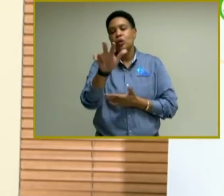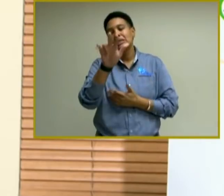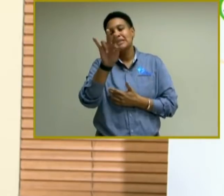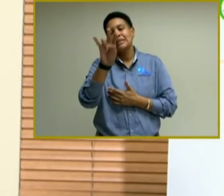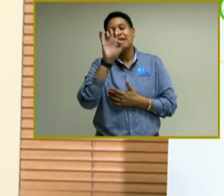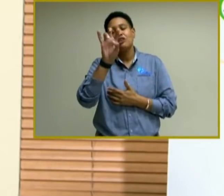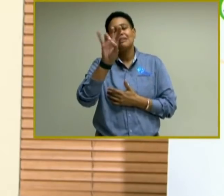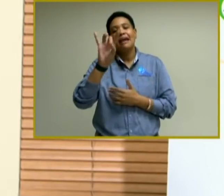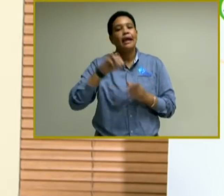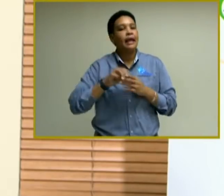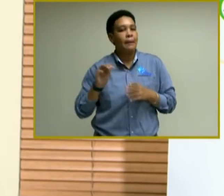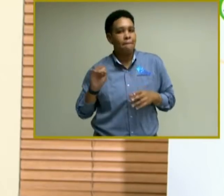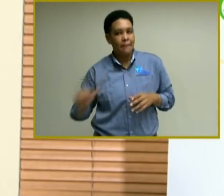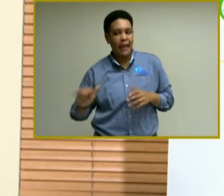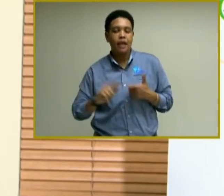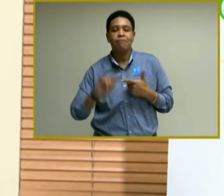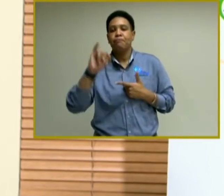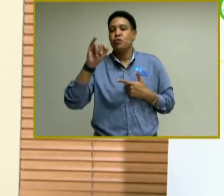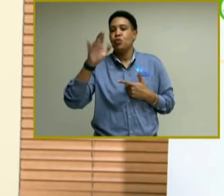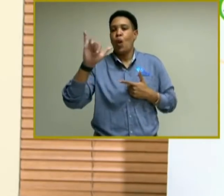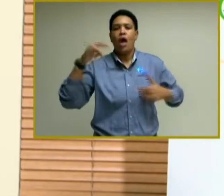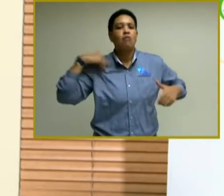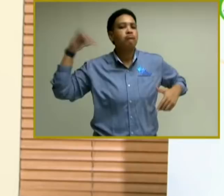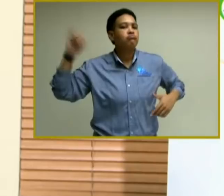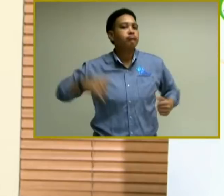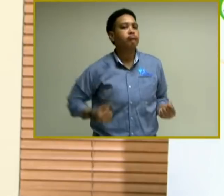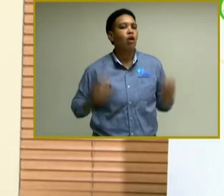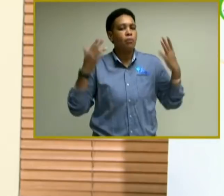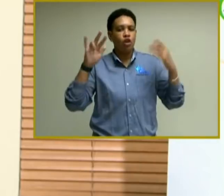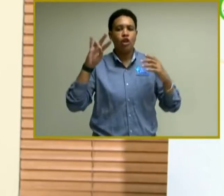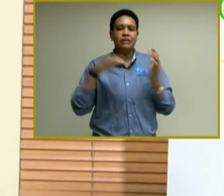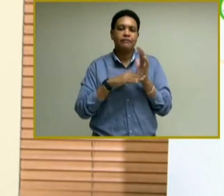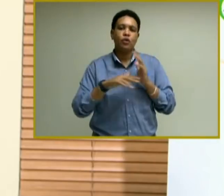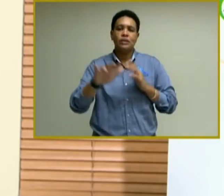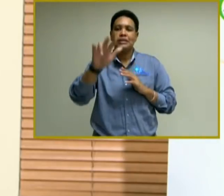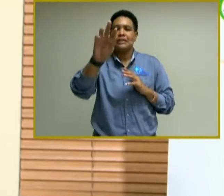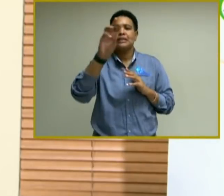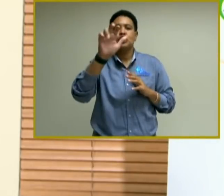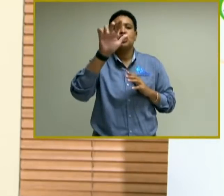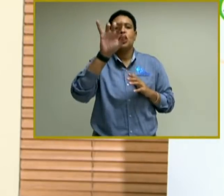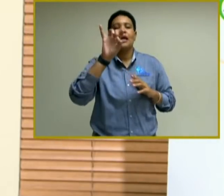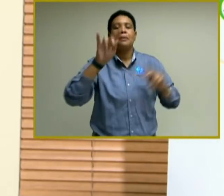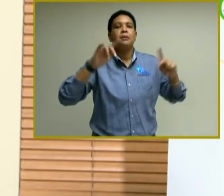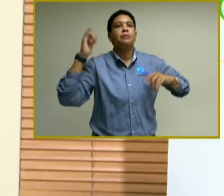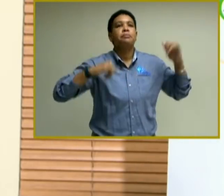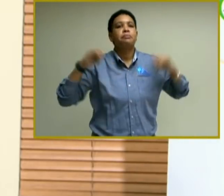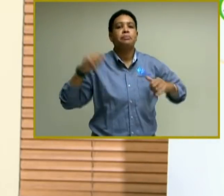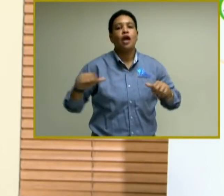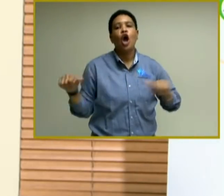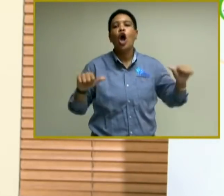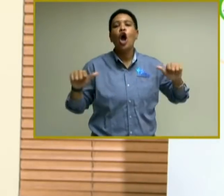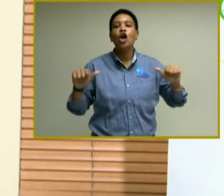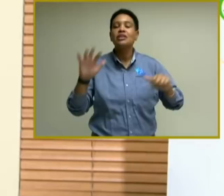3,778 in May. In July, we had 37,638 passengers, and in August,